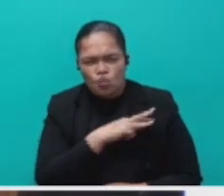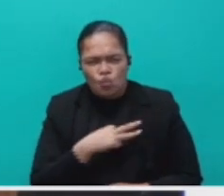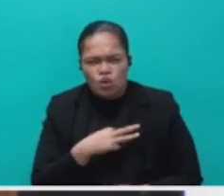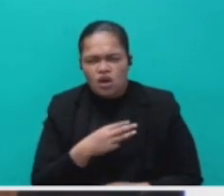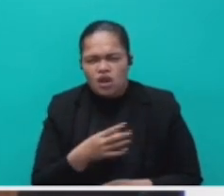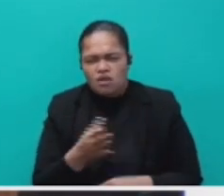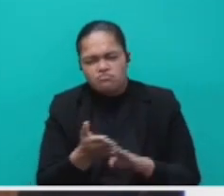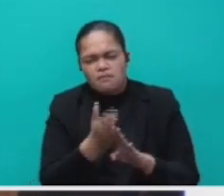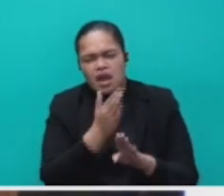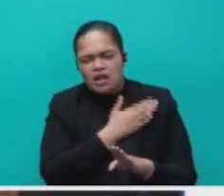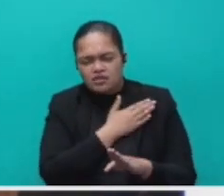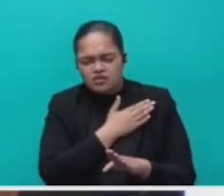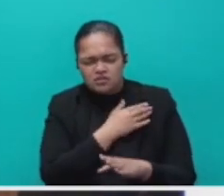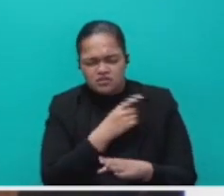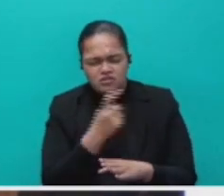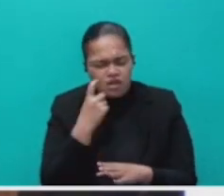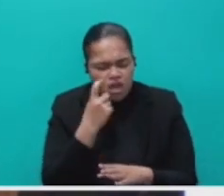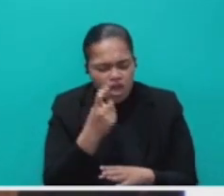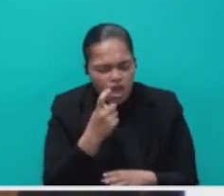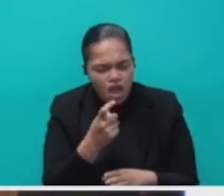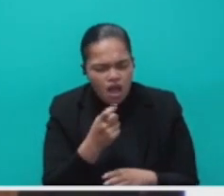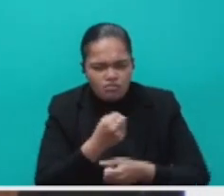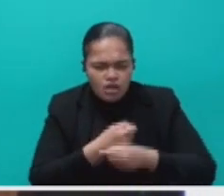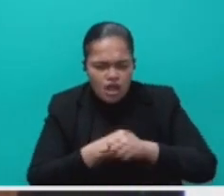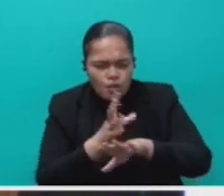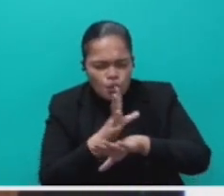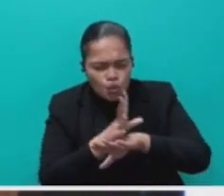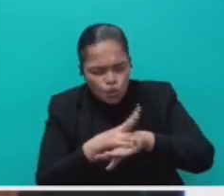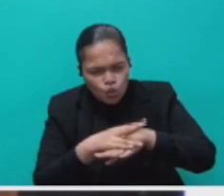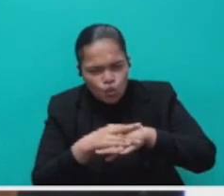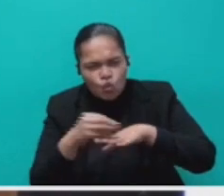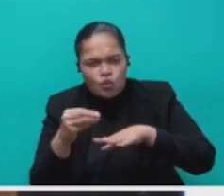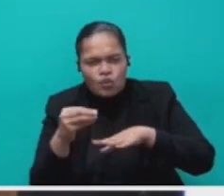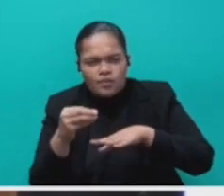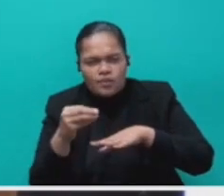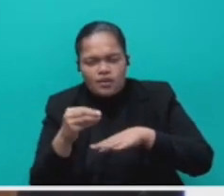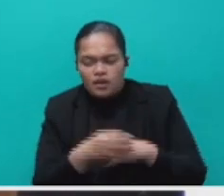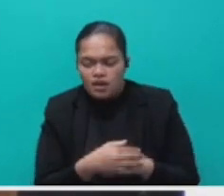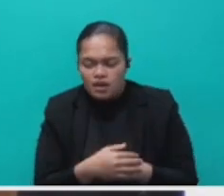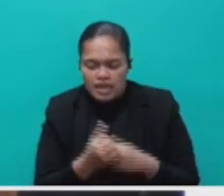treat it and get it healed, we must make sure that we are not